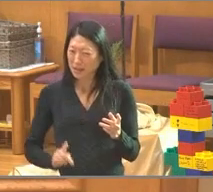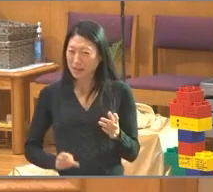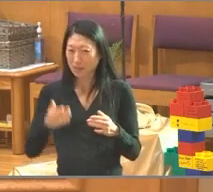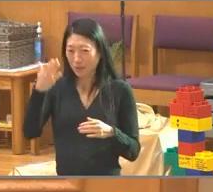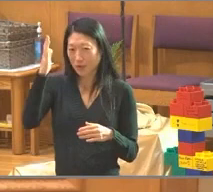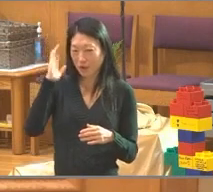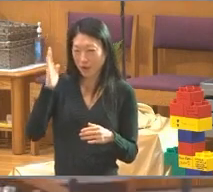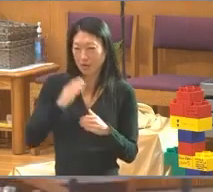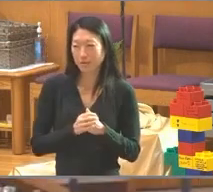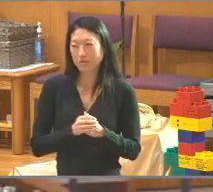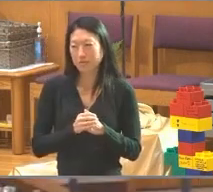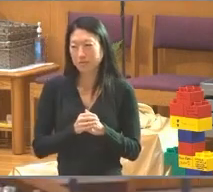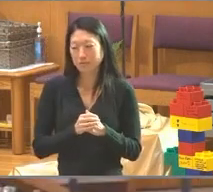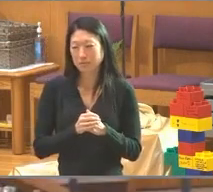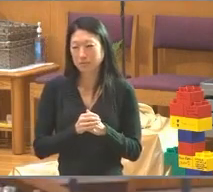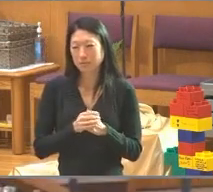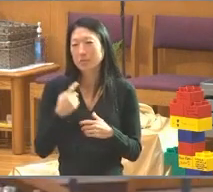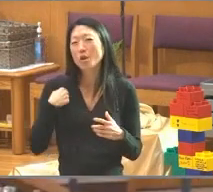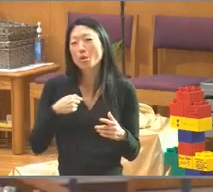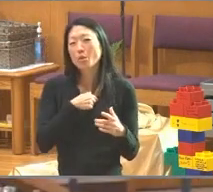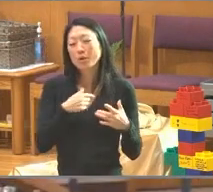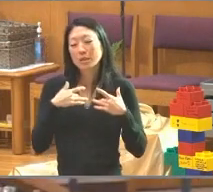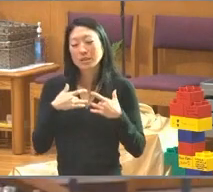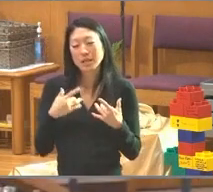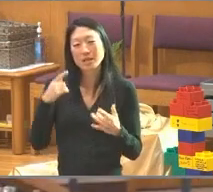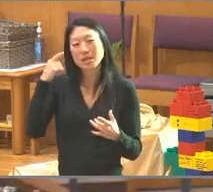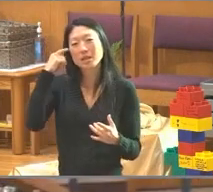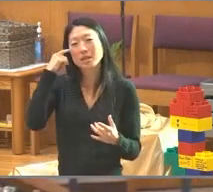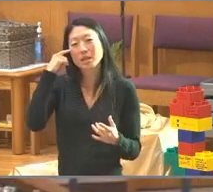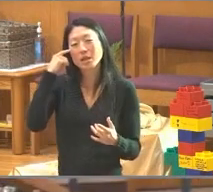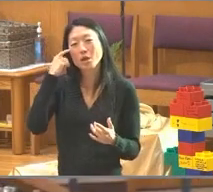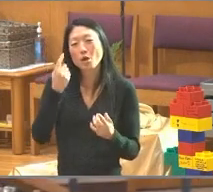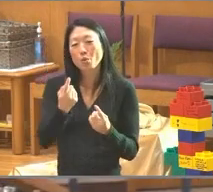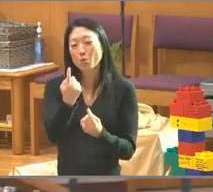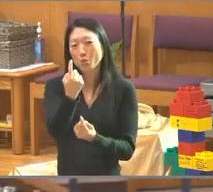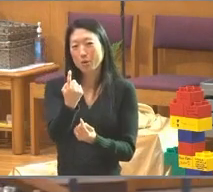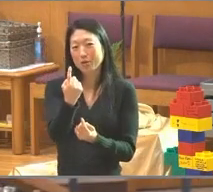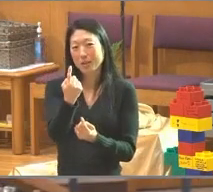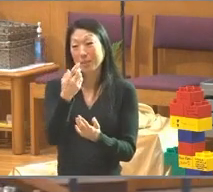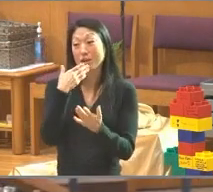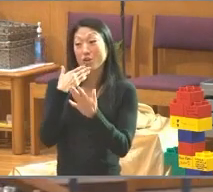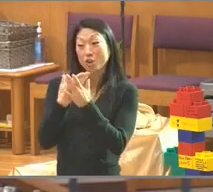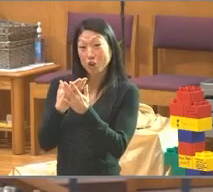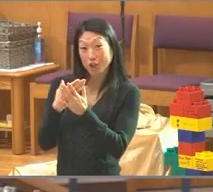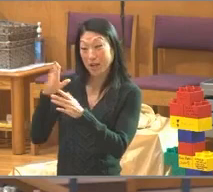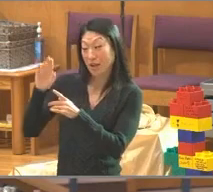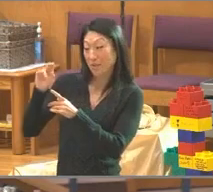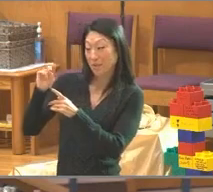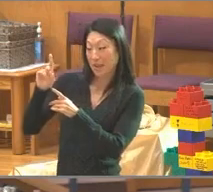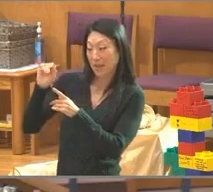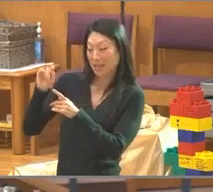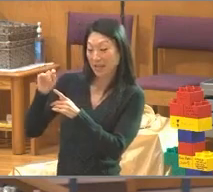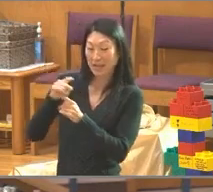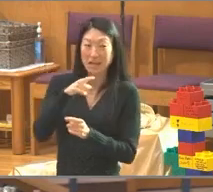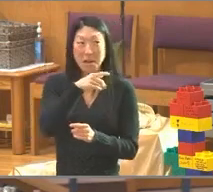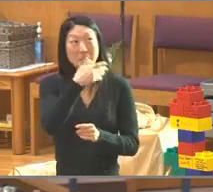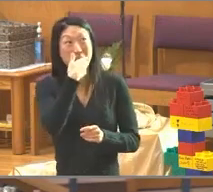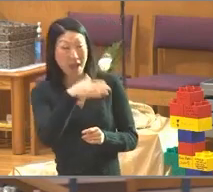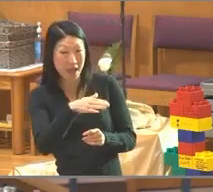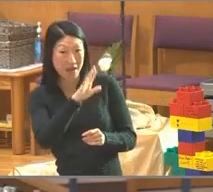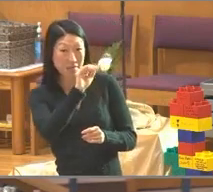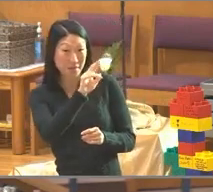God. We usually think of one of them as a good bandit and the other one as a